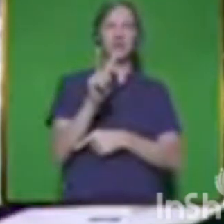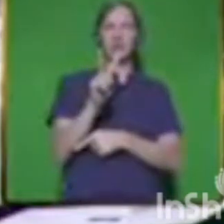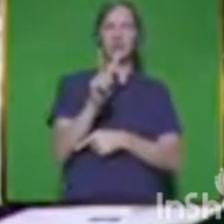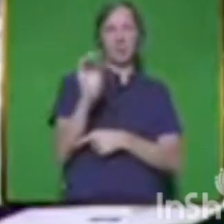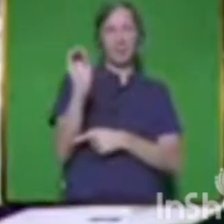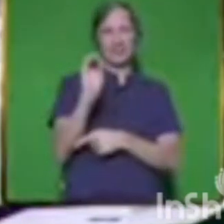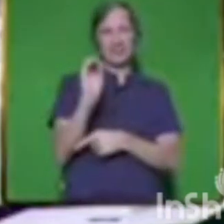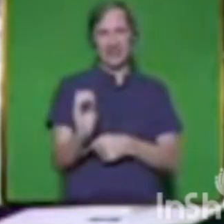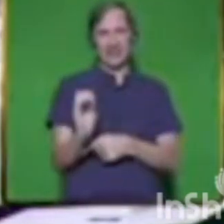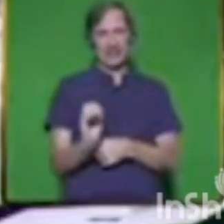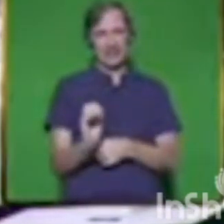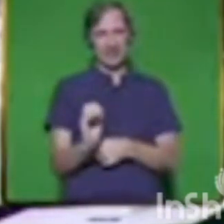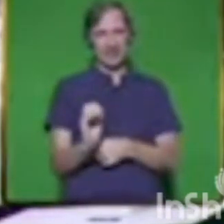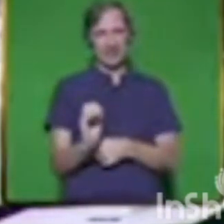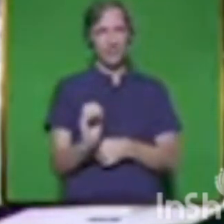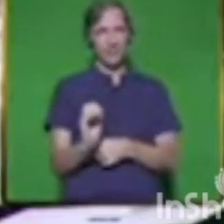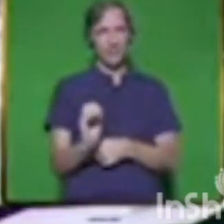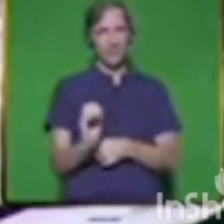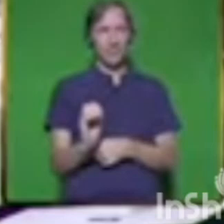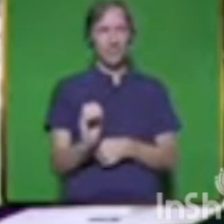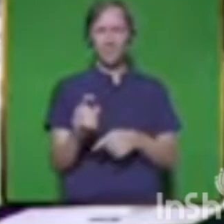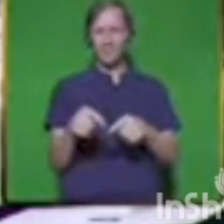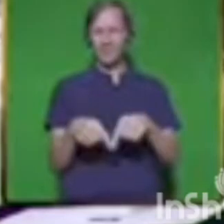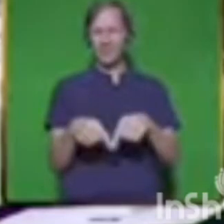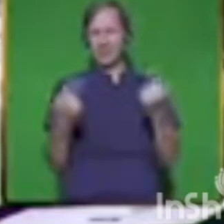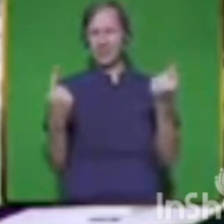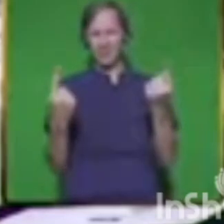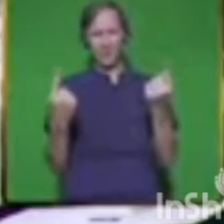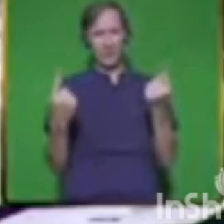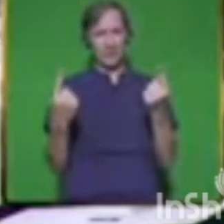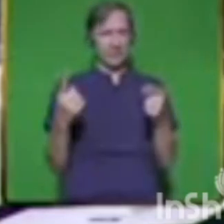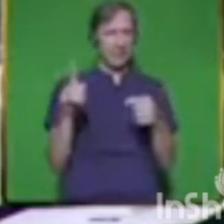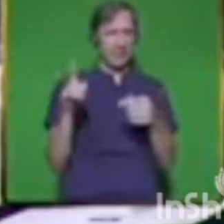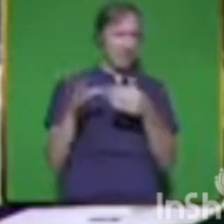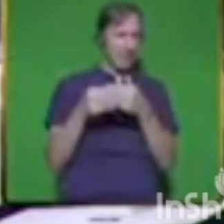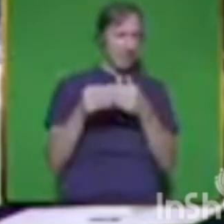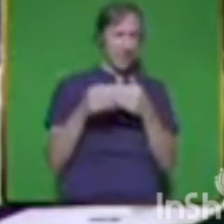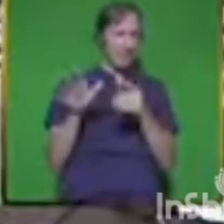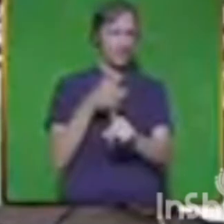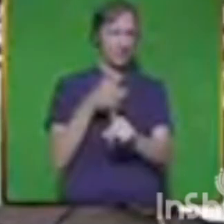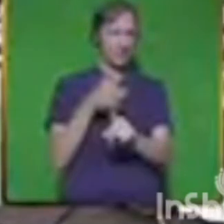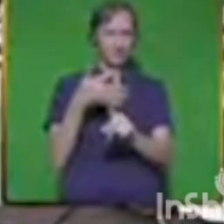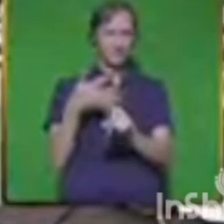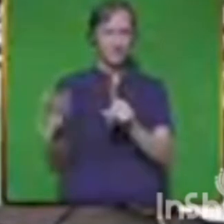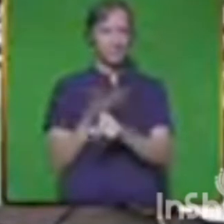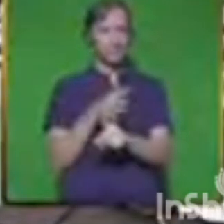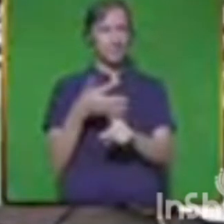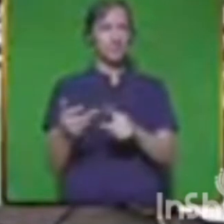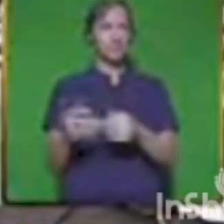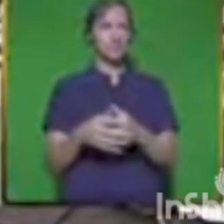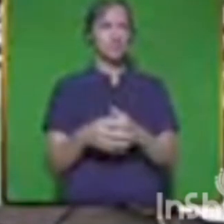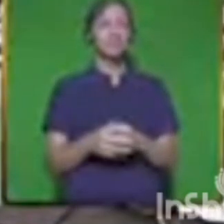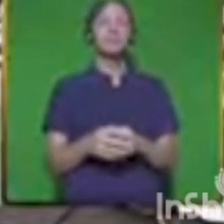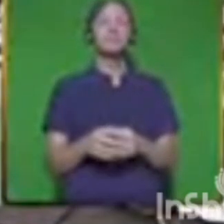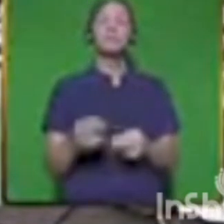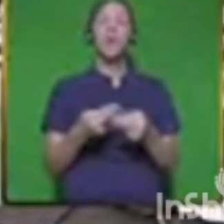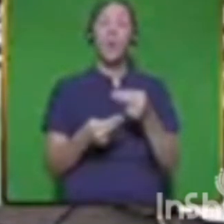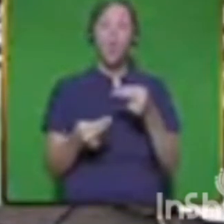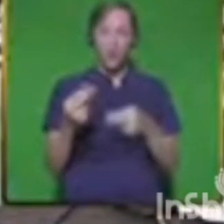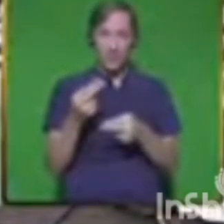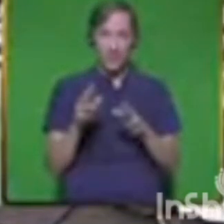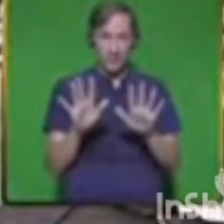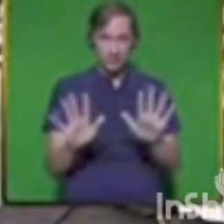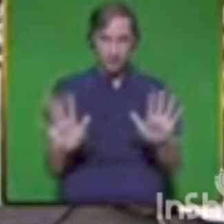2 percentage point. The member must mislead the House. Order, honourable